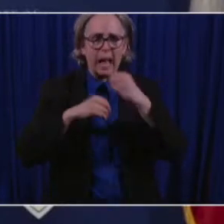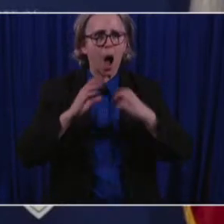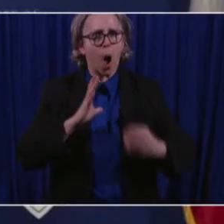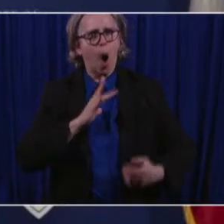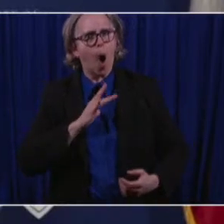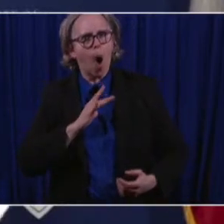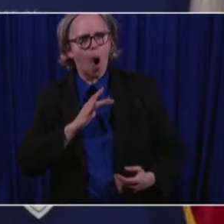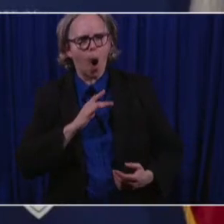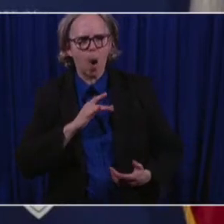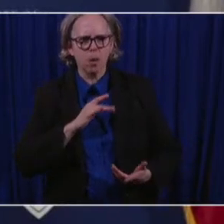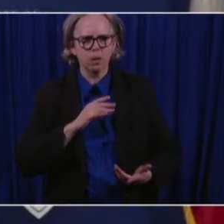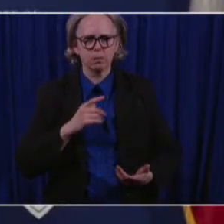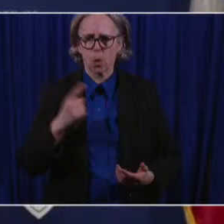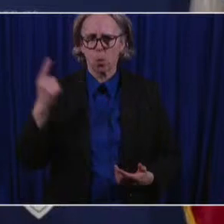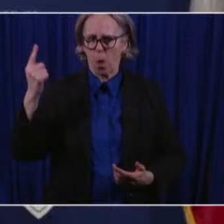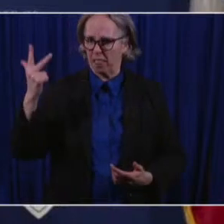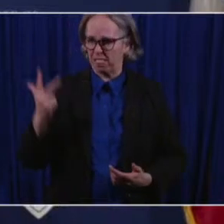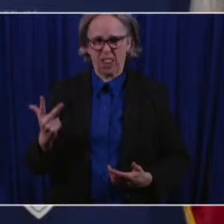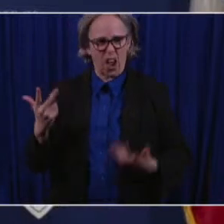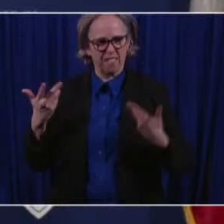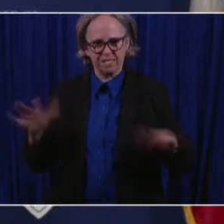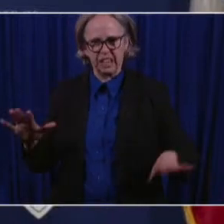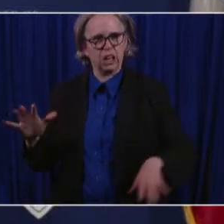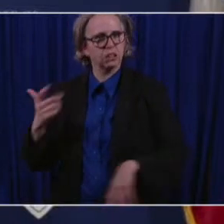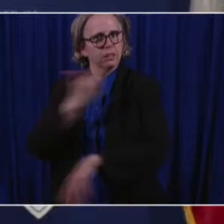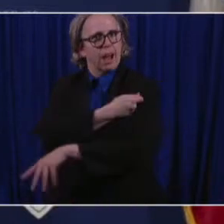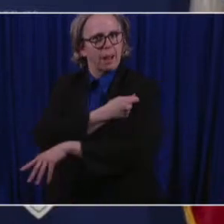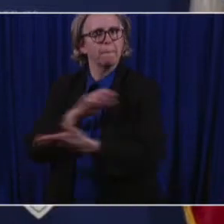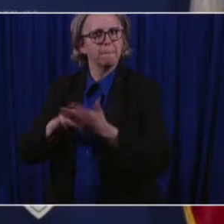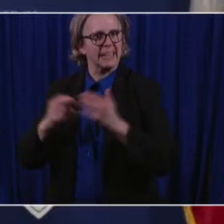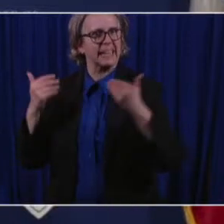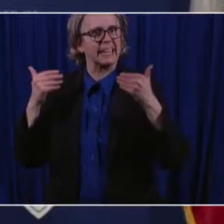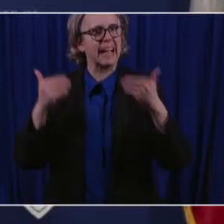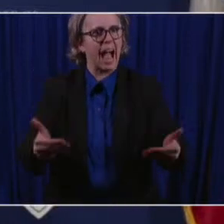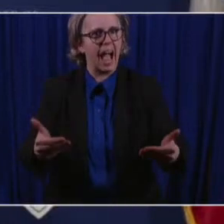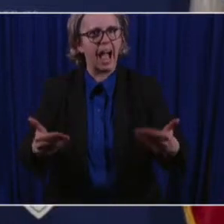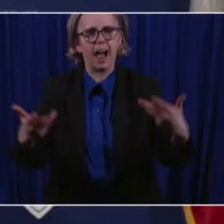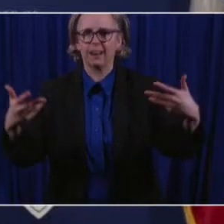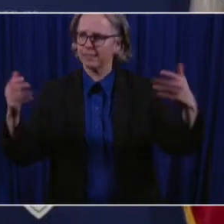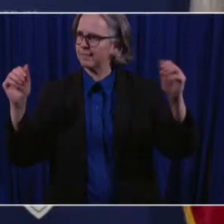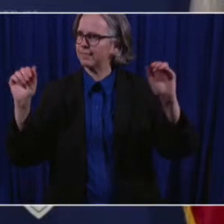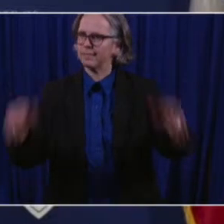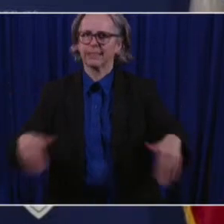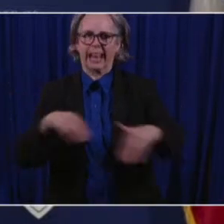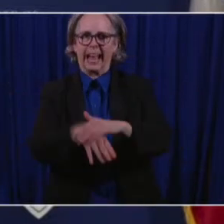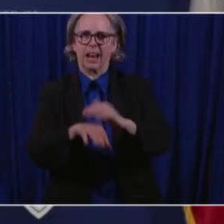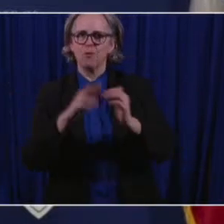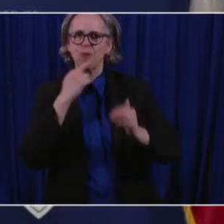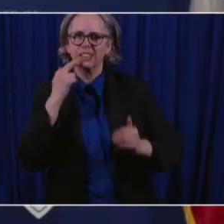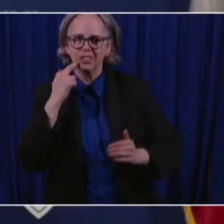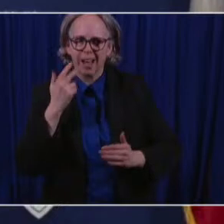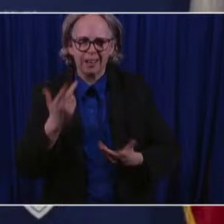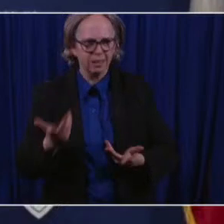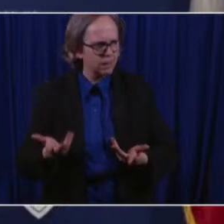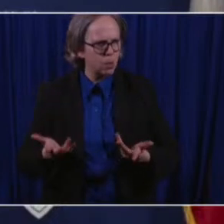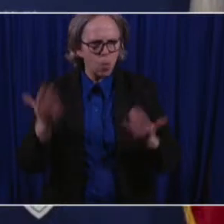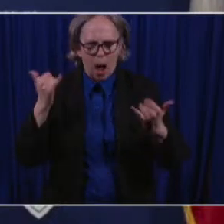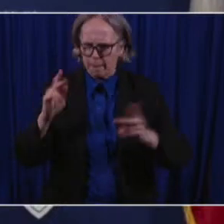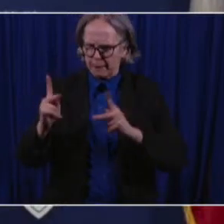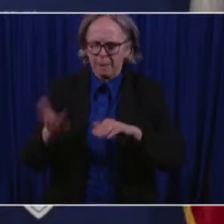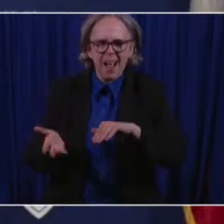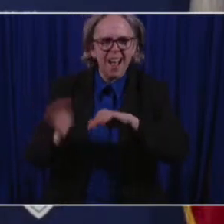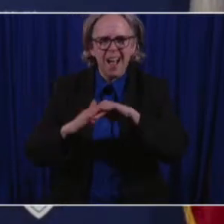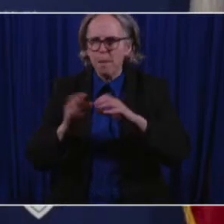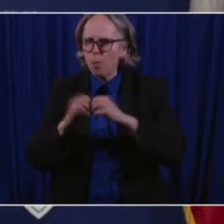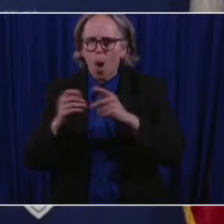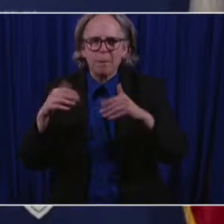have that ticket, that freedom. And people are exercising that. they're going to restaurants, they're sitting down, they're meeting